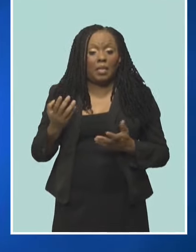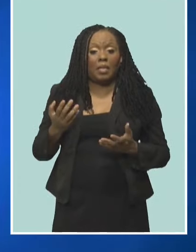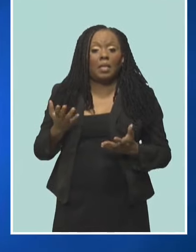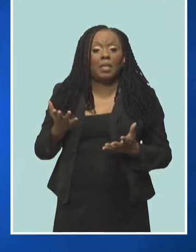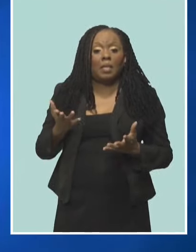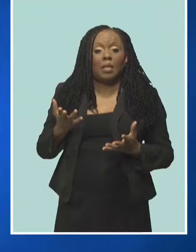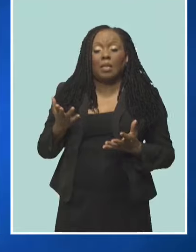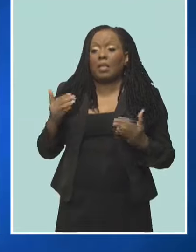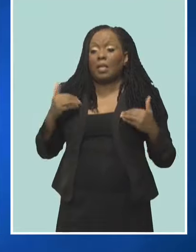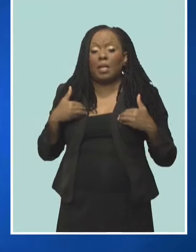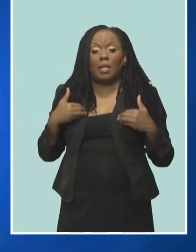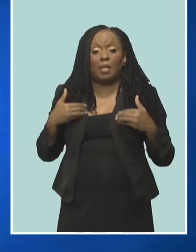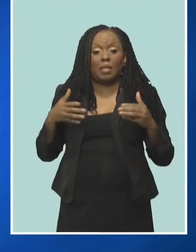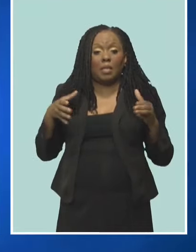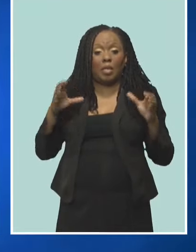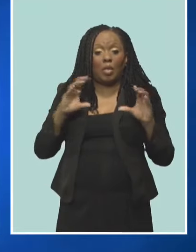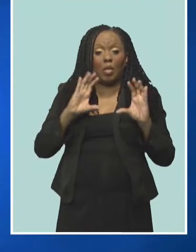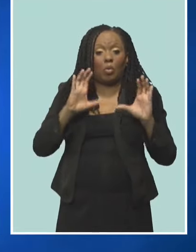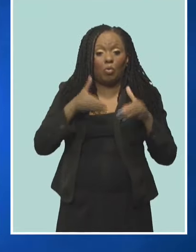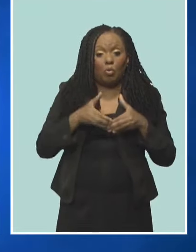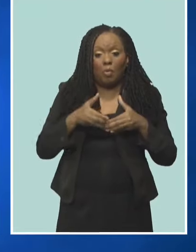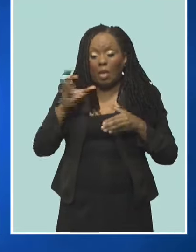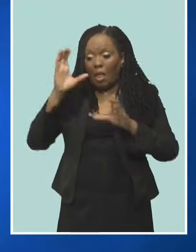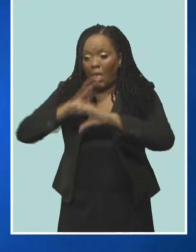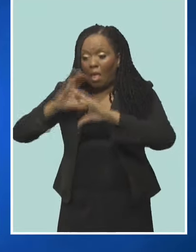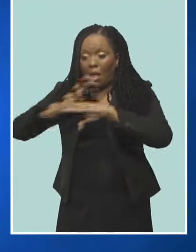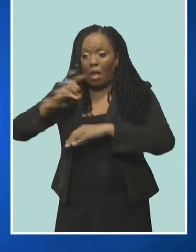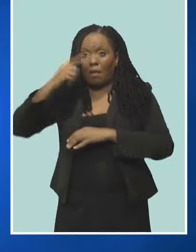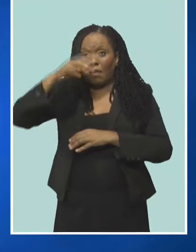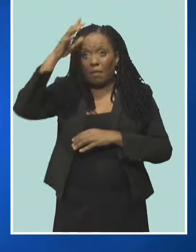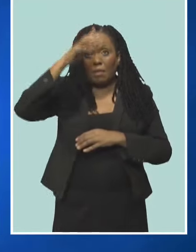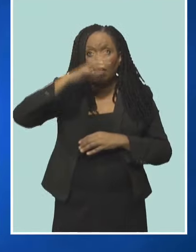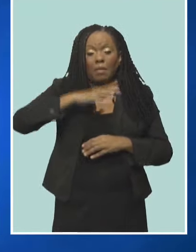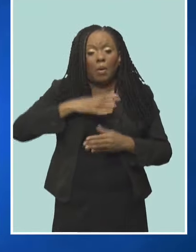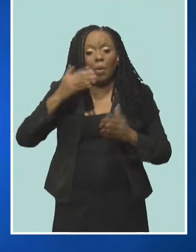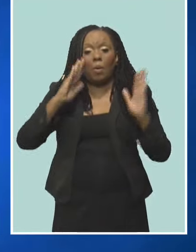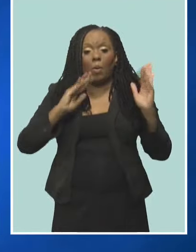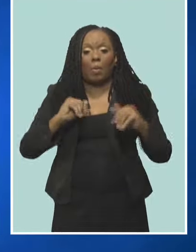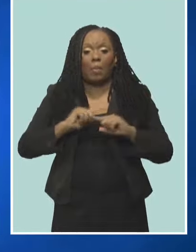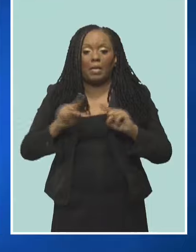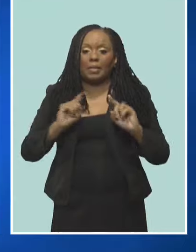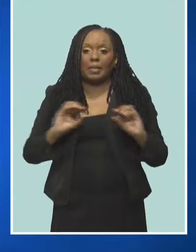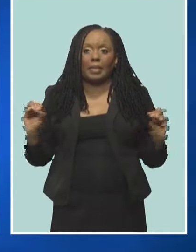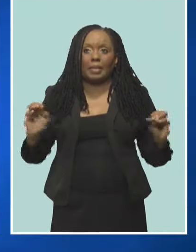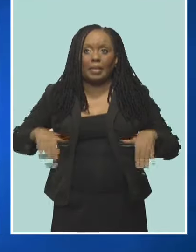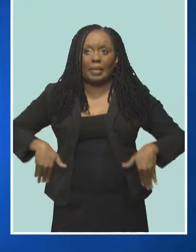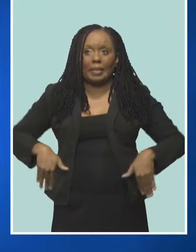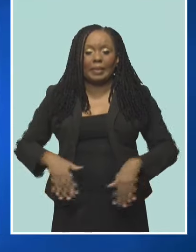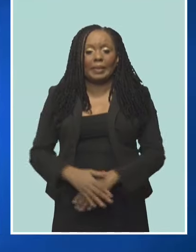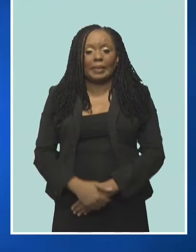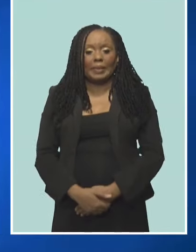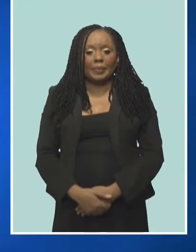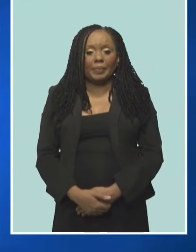small search party combing the Chimborazo St. Joseph area, hoping to find the missing men.